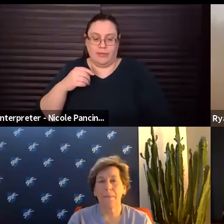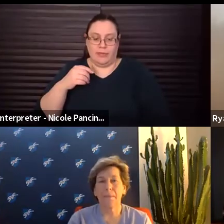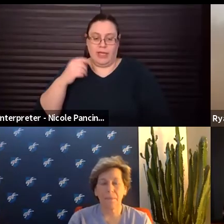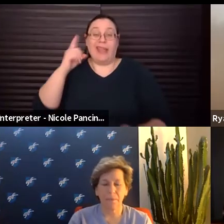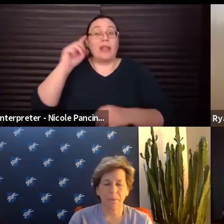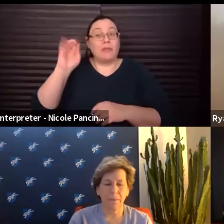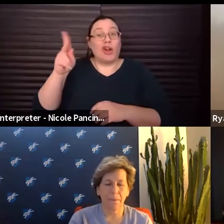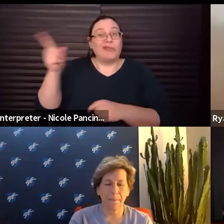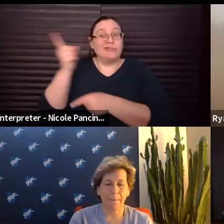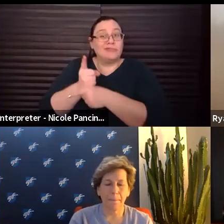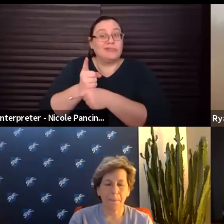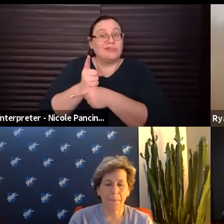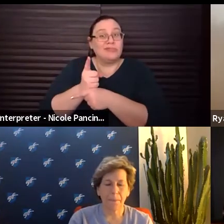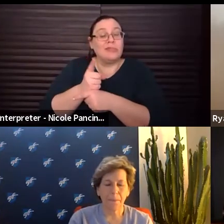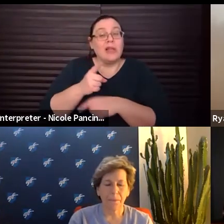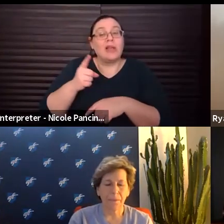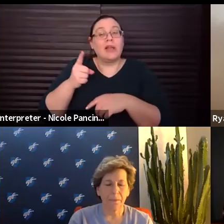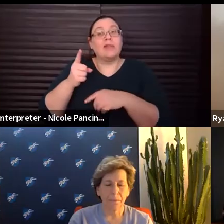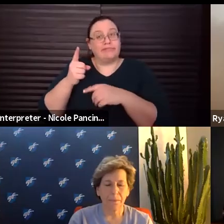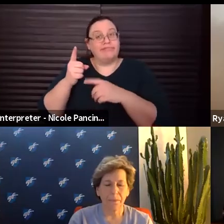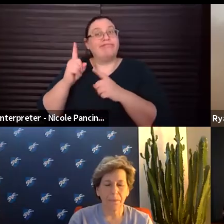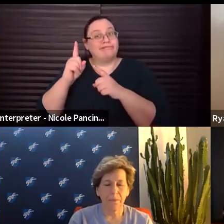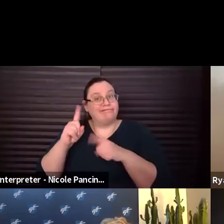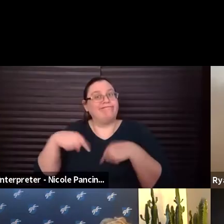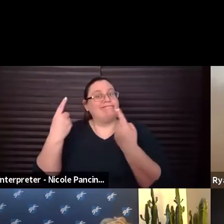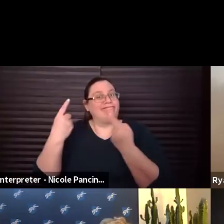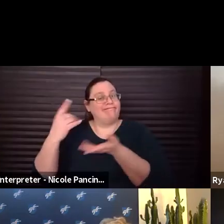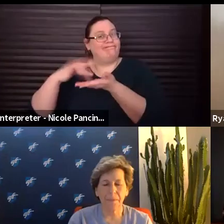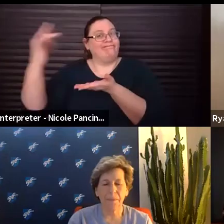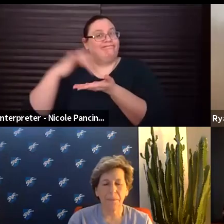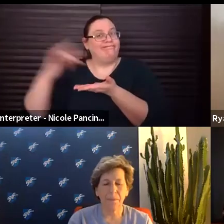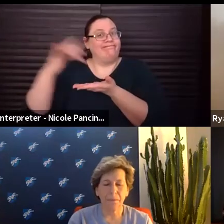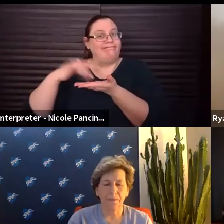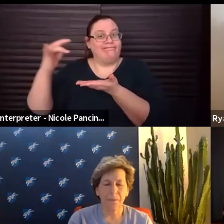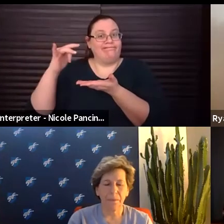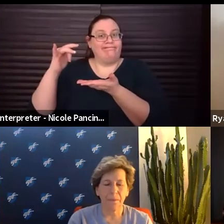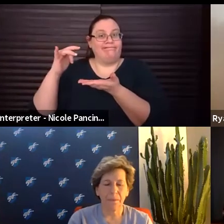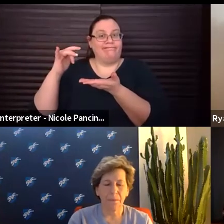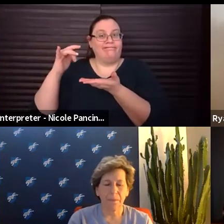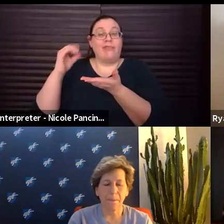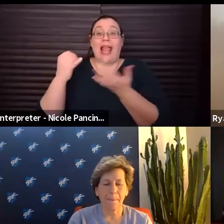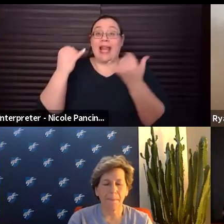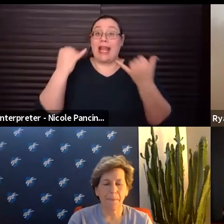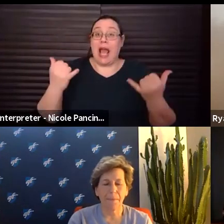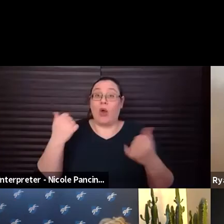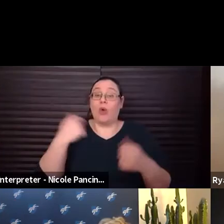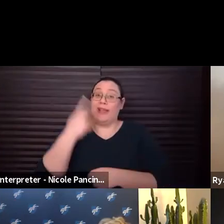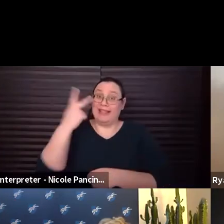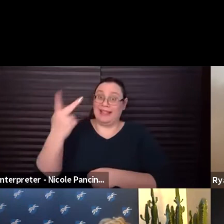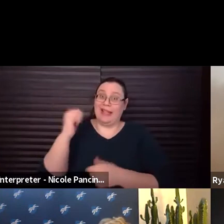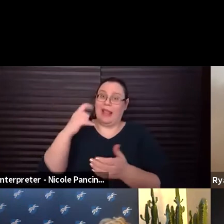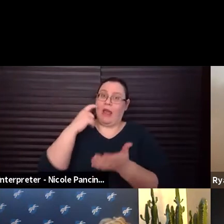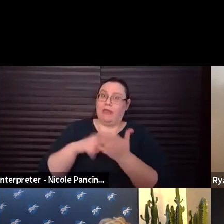right that they have been taken for granted. And just now are we seeing that